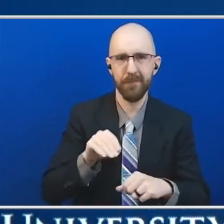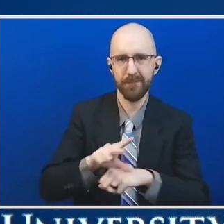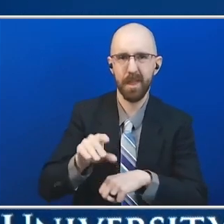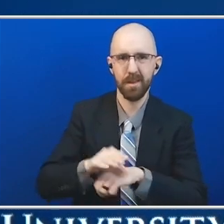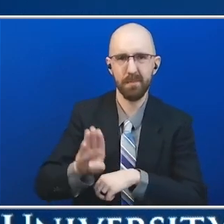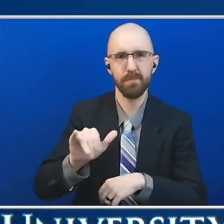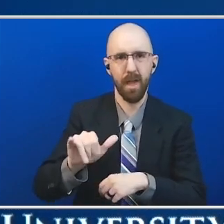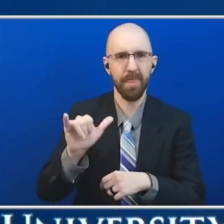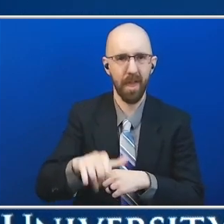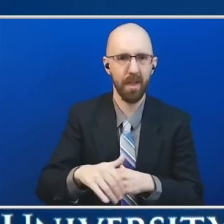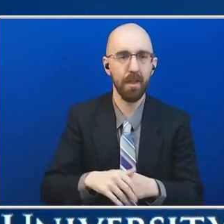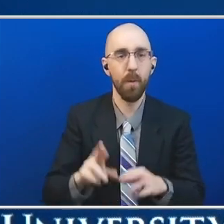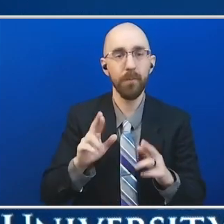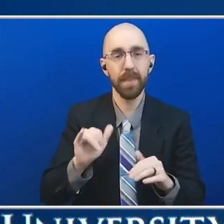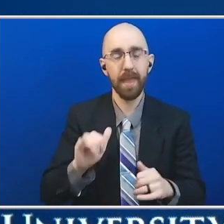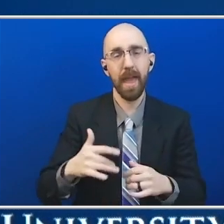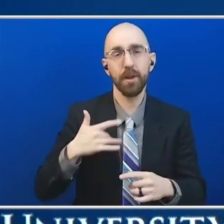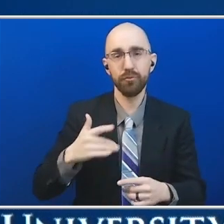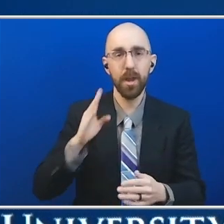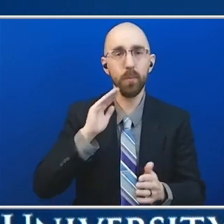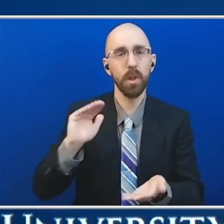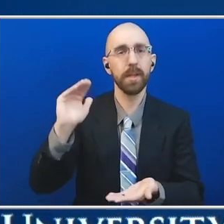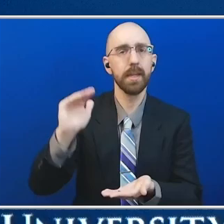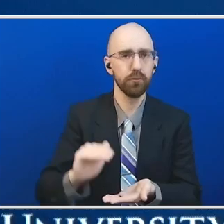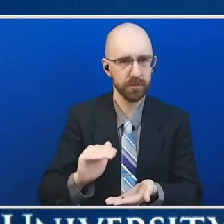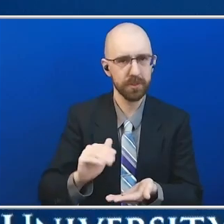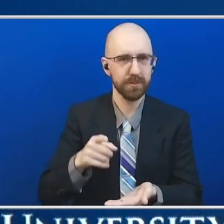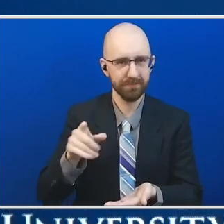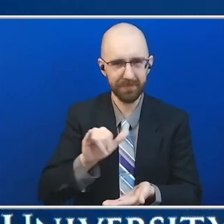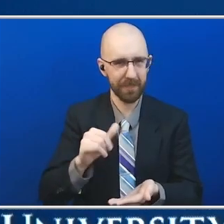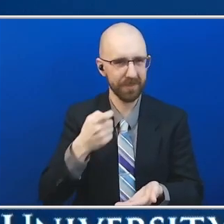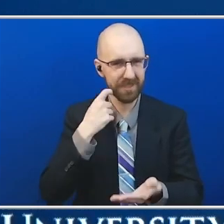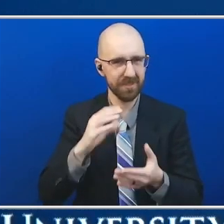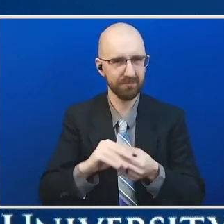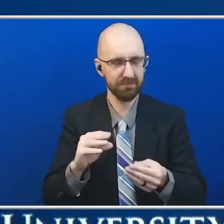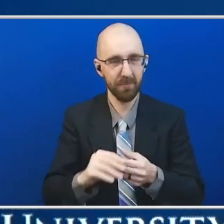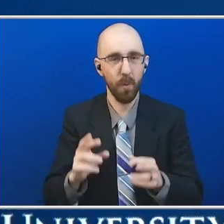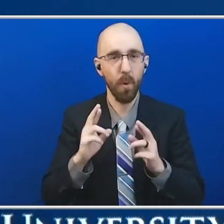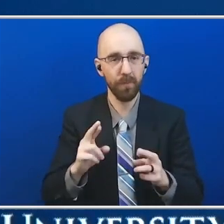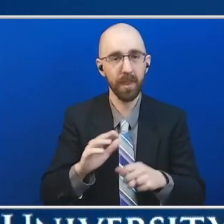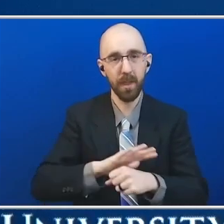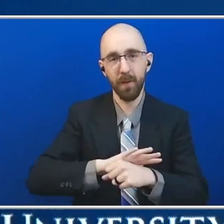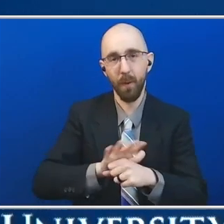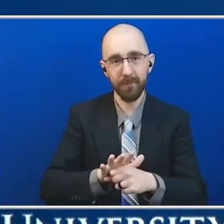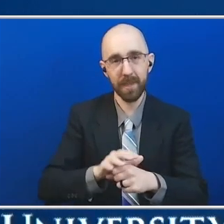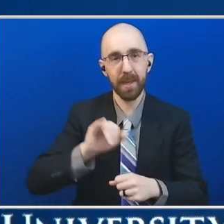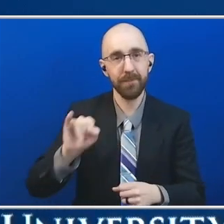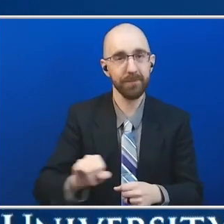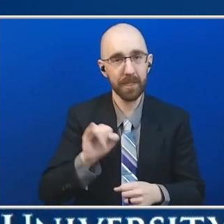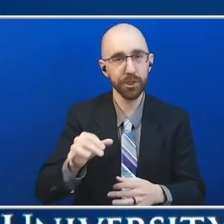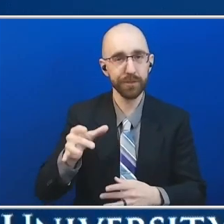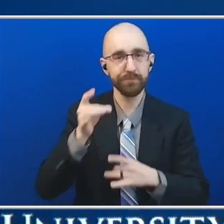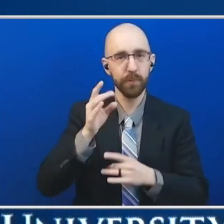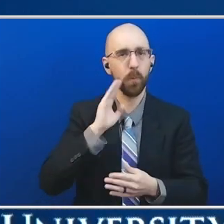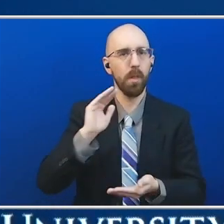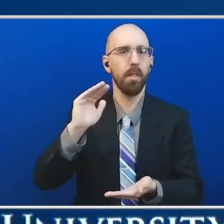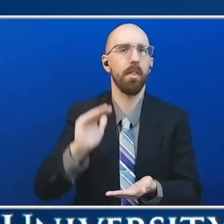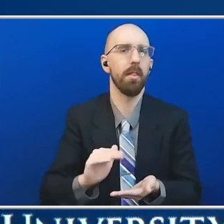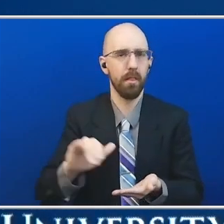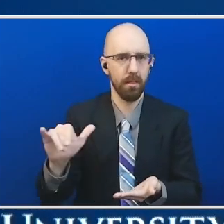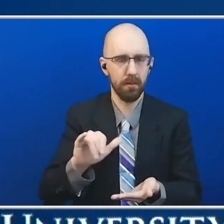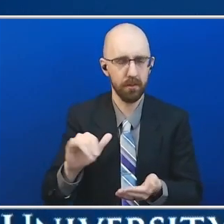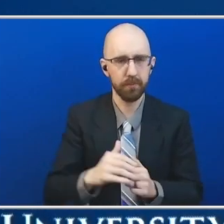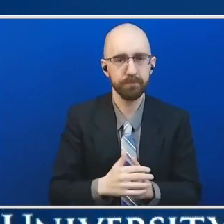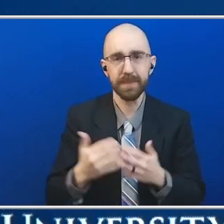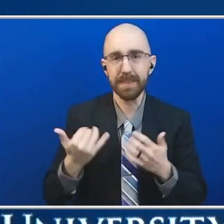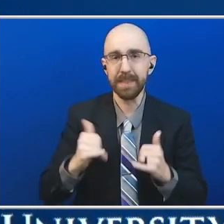that trend will continue, and just as you said, Dr. Stites, hopefully the COVID infections will stay down as well. I would still encourage